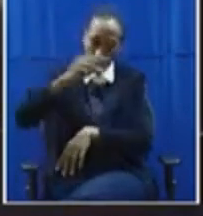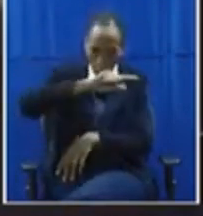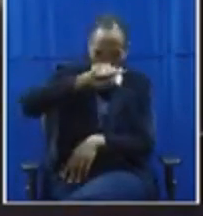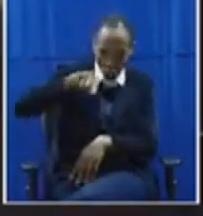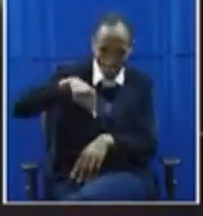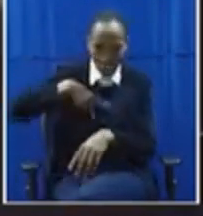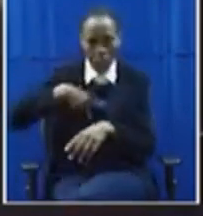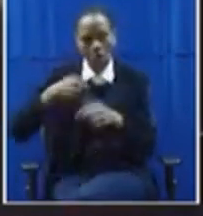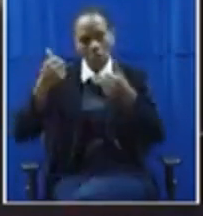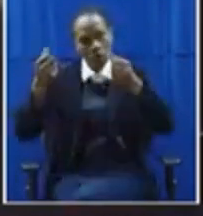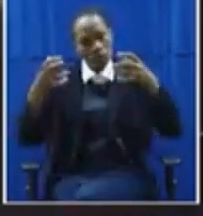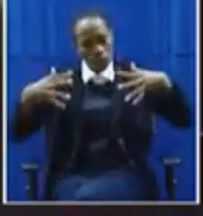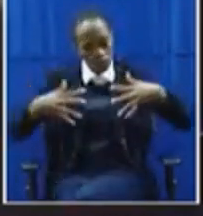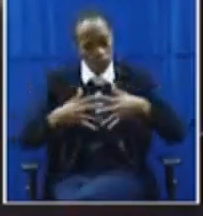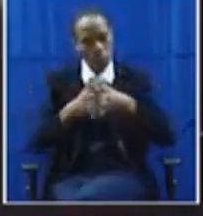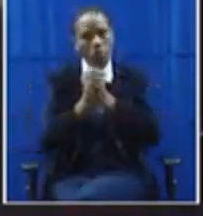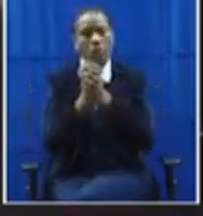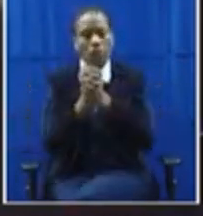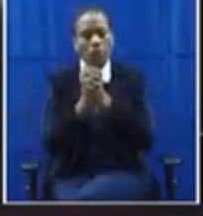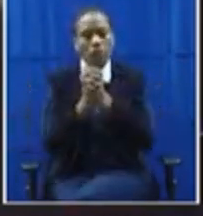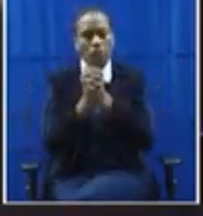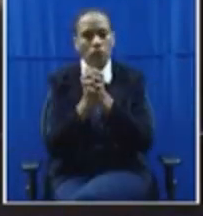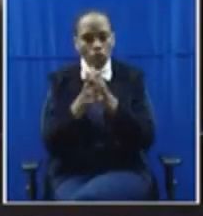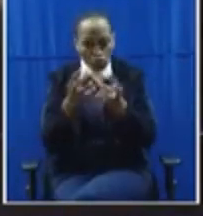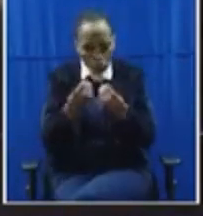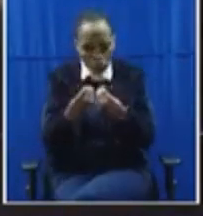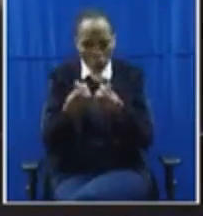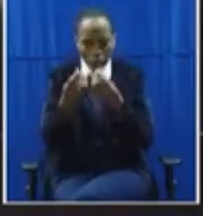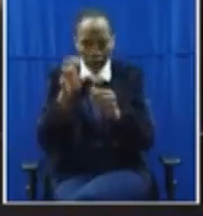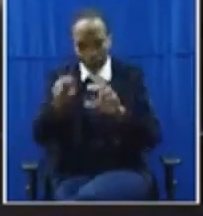we find one another and we find solutions. Can we just conduct that?